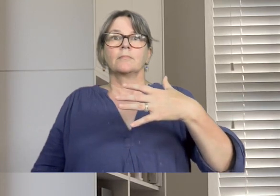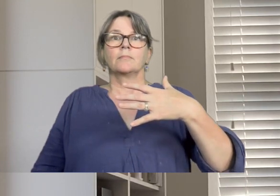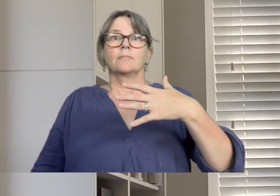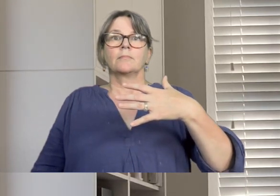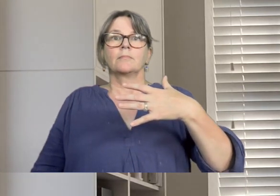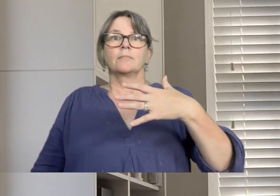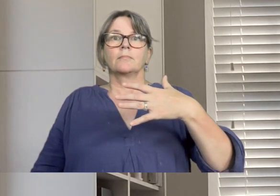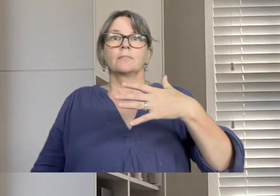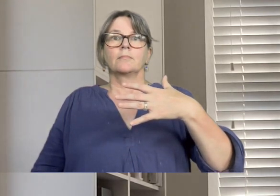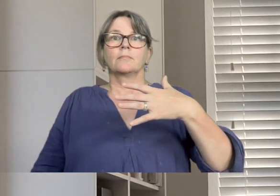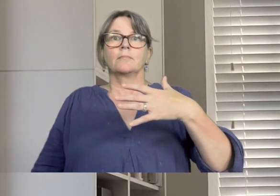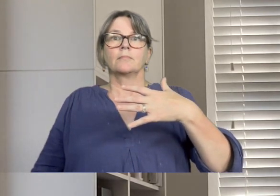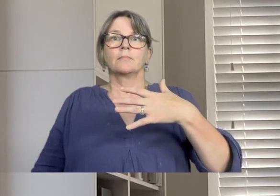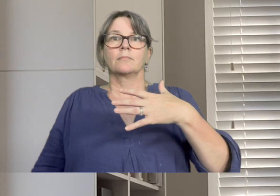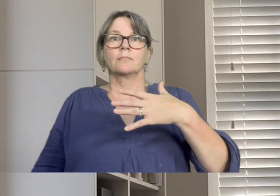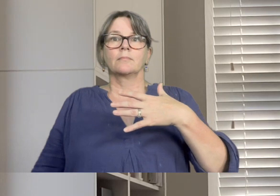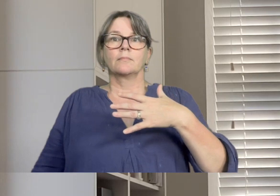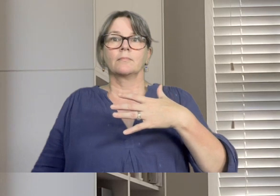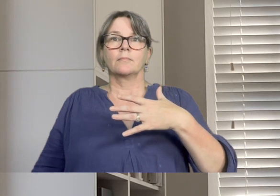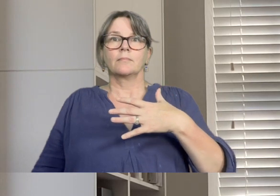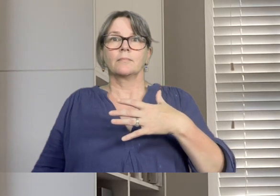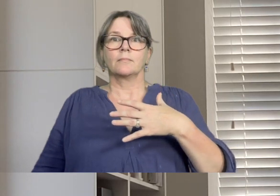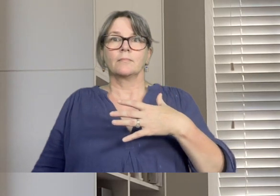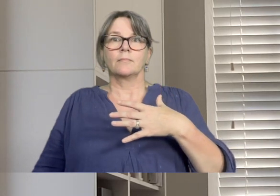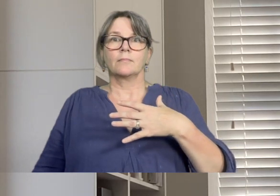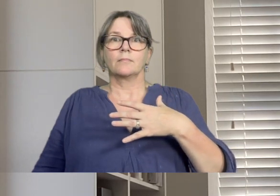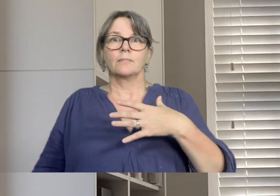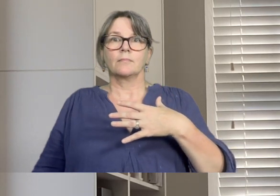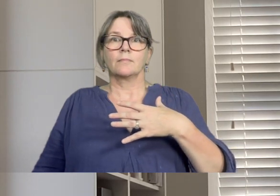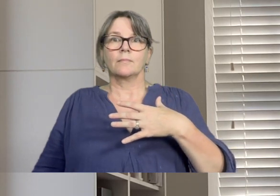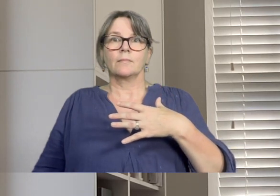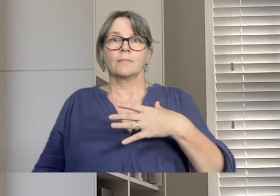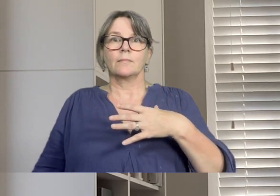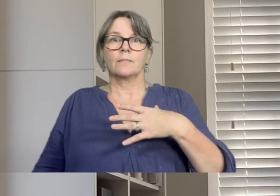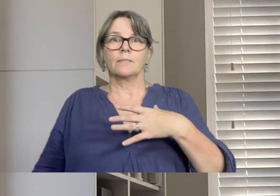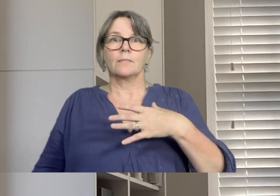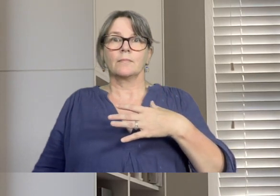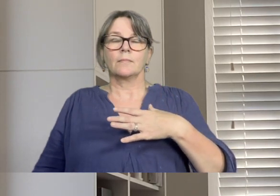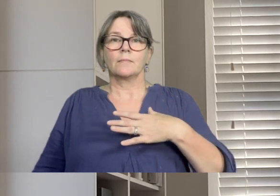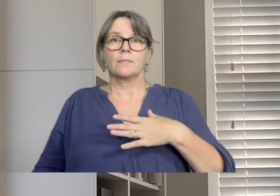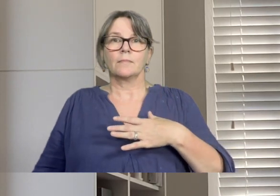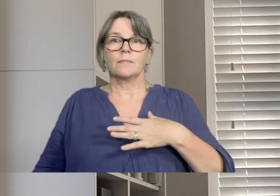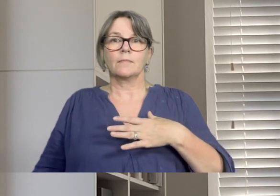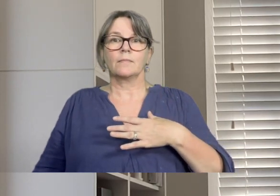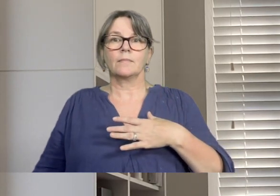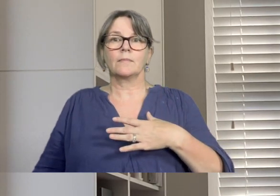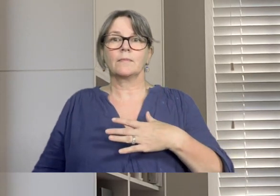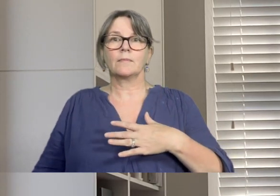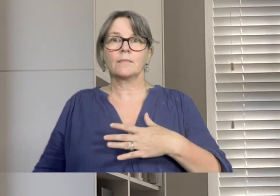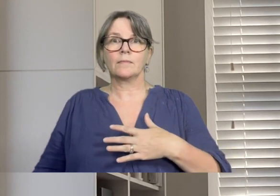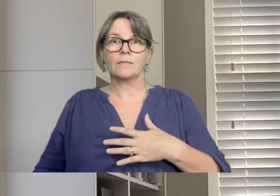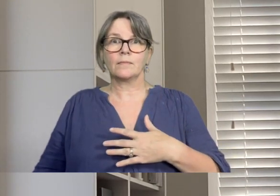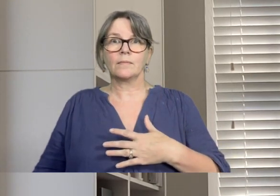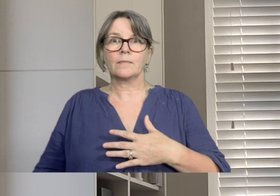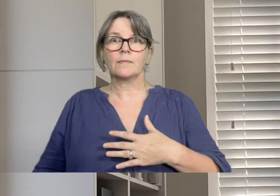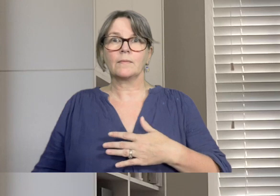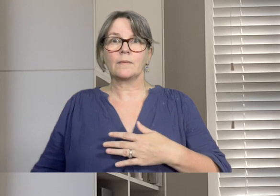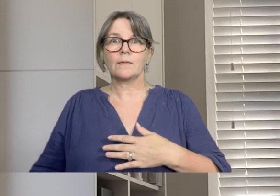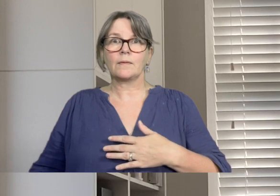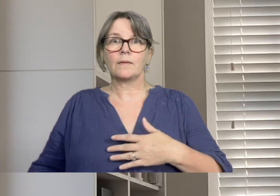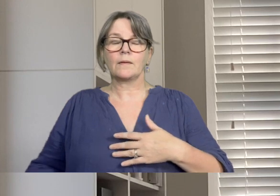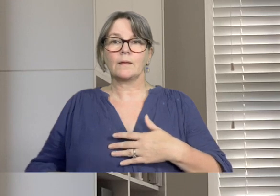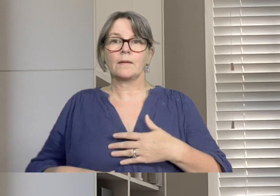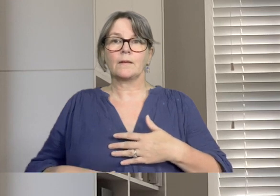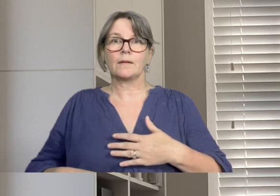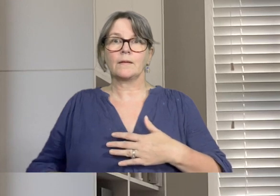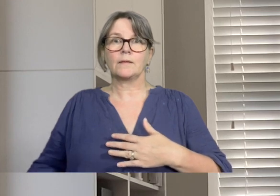sinks. We take a breath in. As we breathe out, that ribcage drops. We're scooping through the center to get the ribcage down.